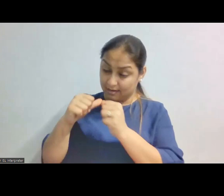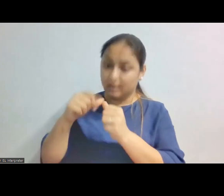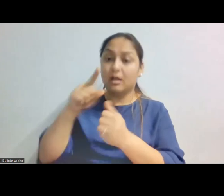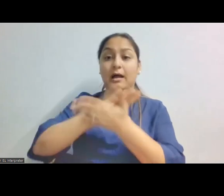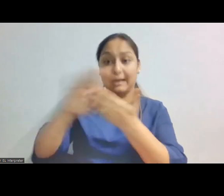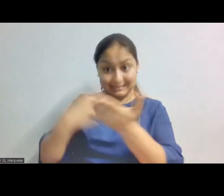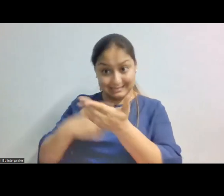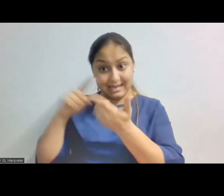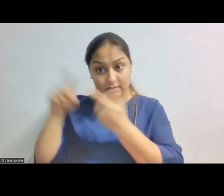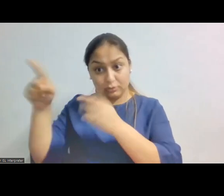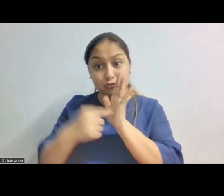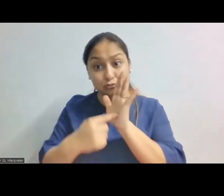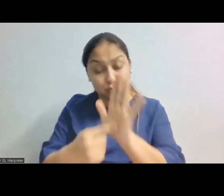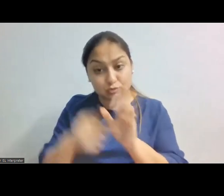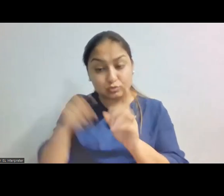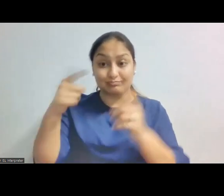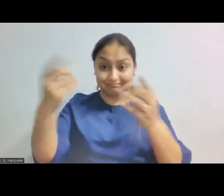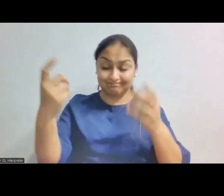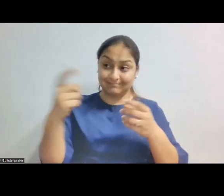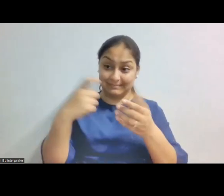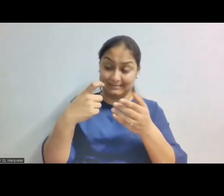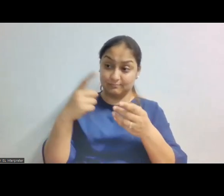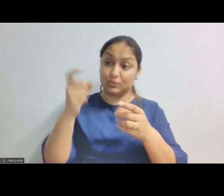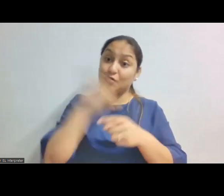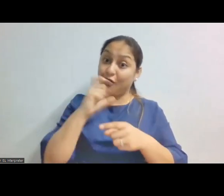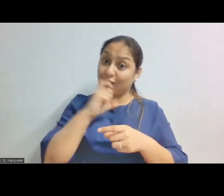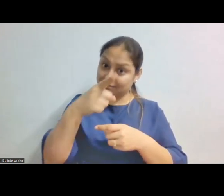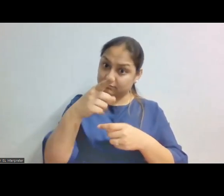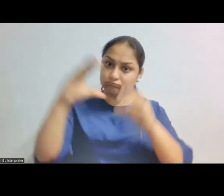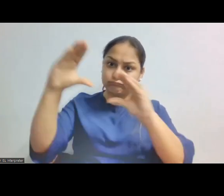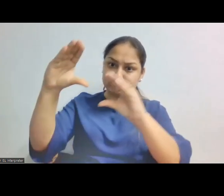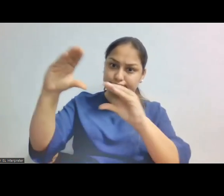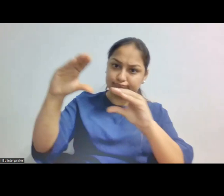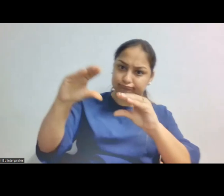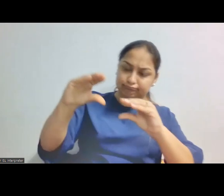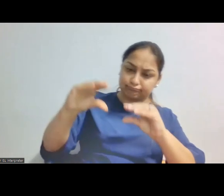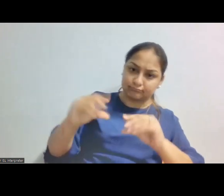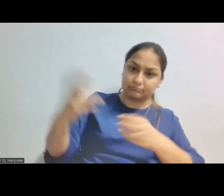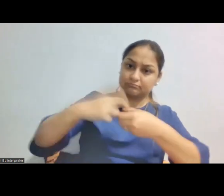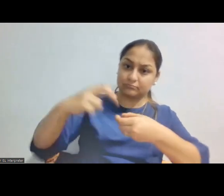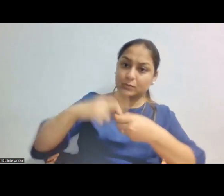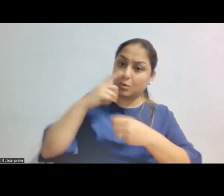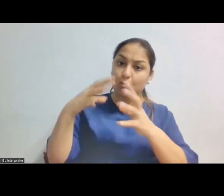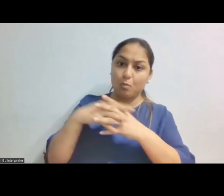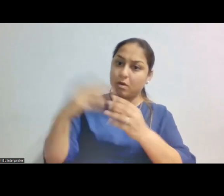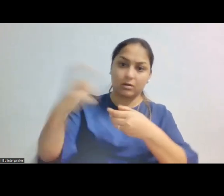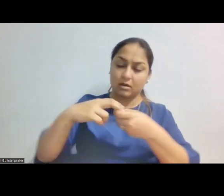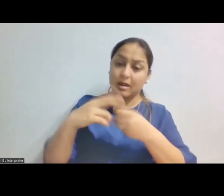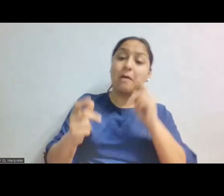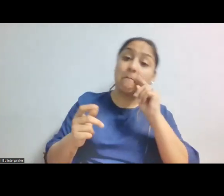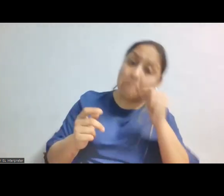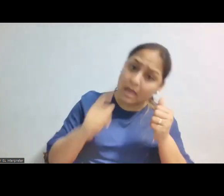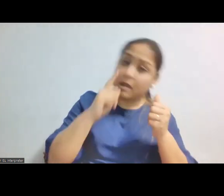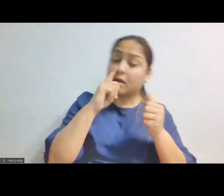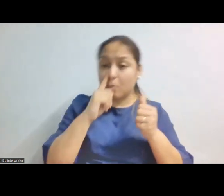also shows that the enrollment in colleges has come down for both men and women. But